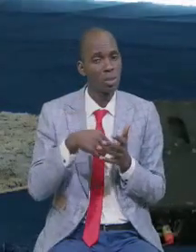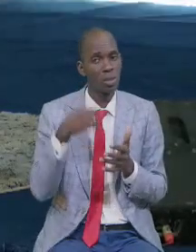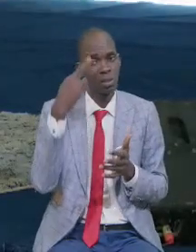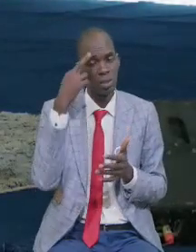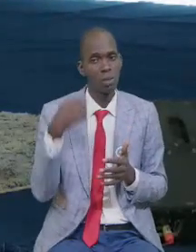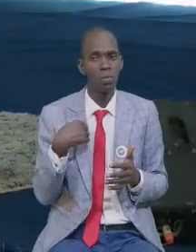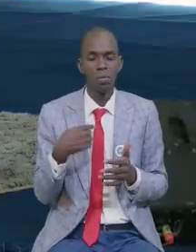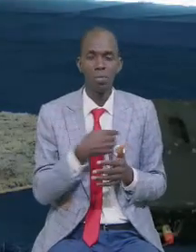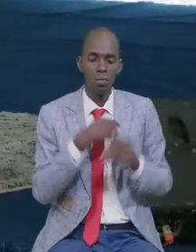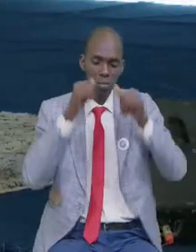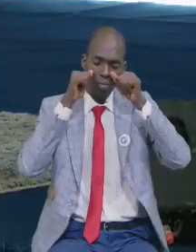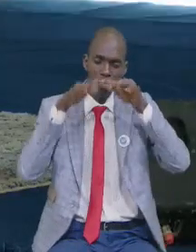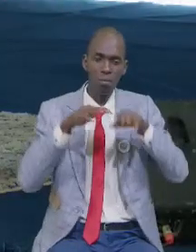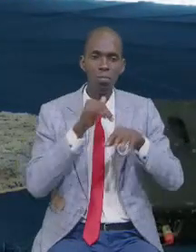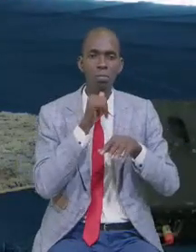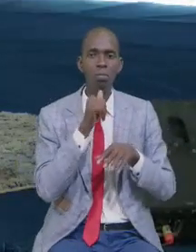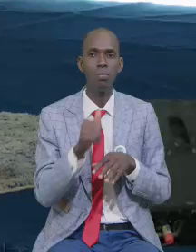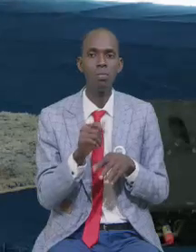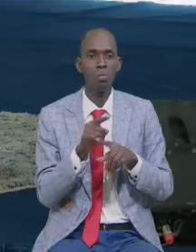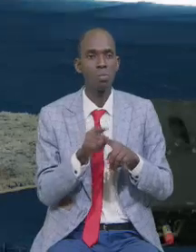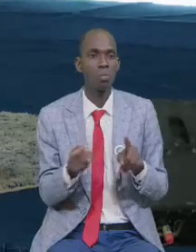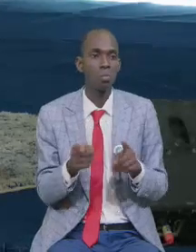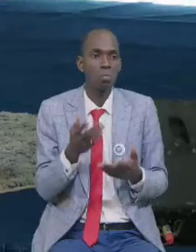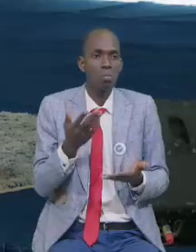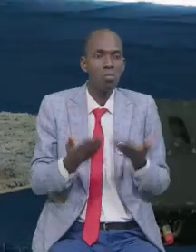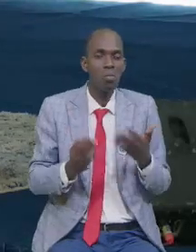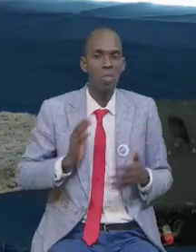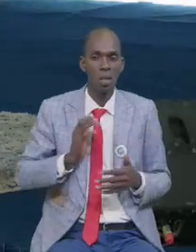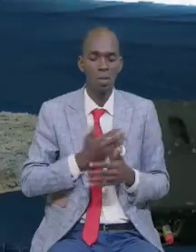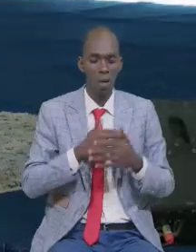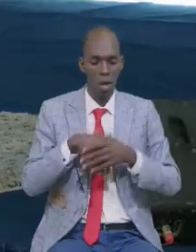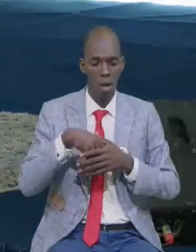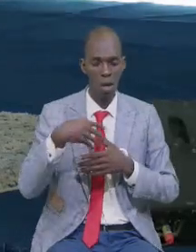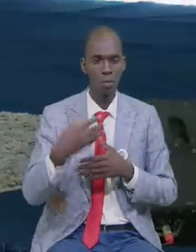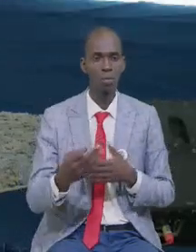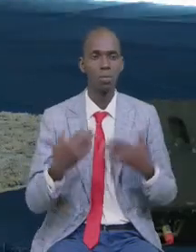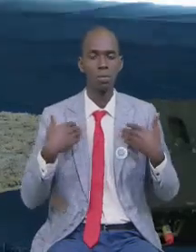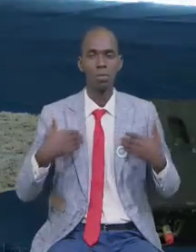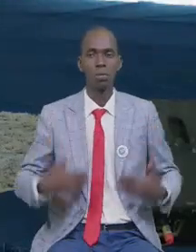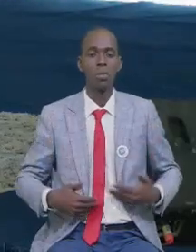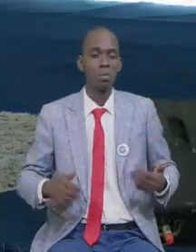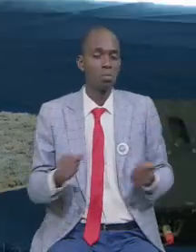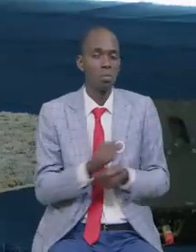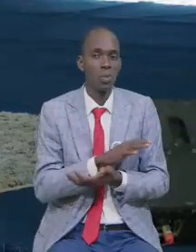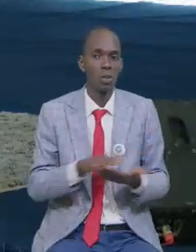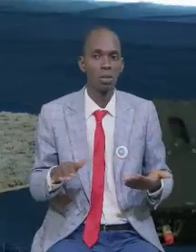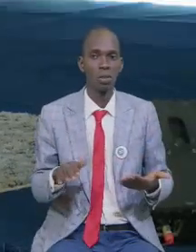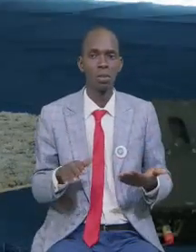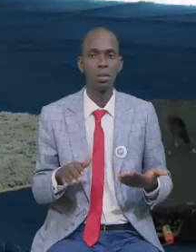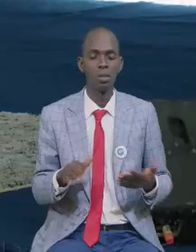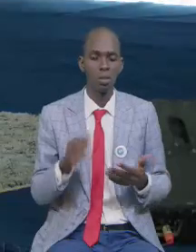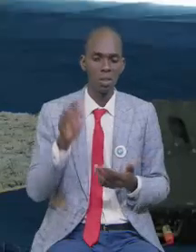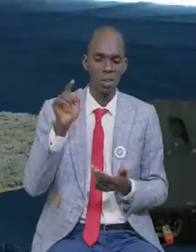faint not, but though our outward man perishing,